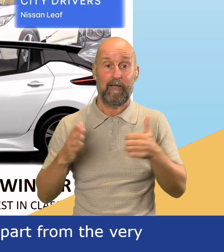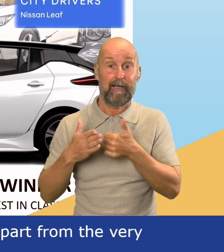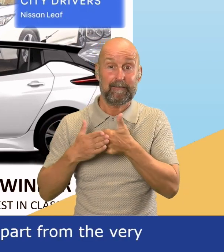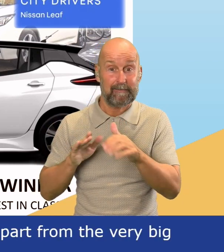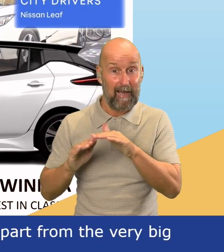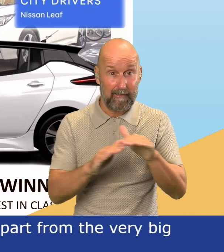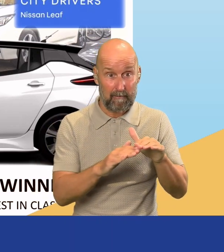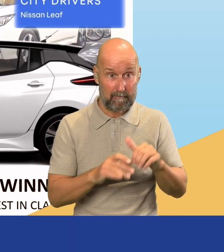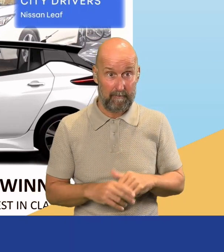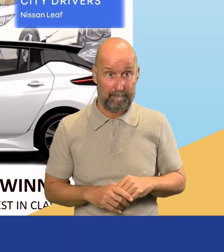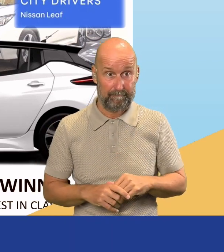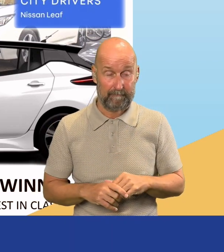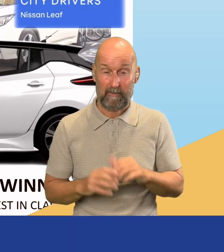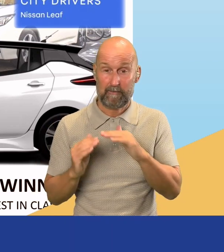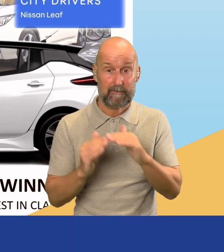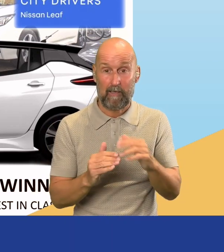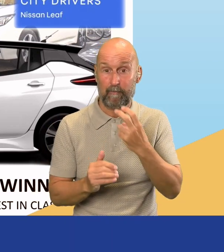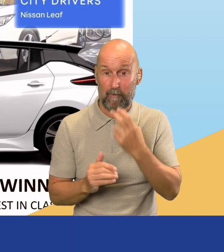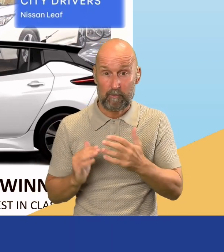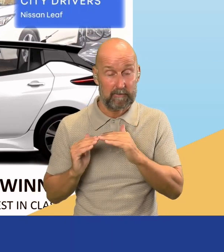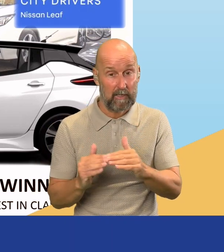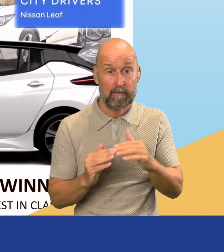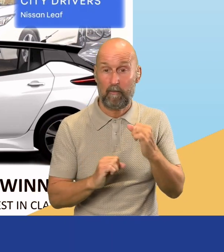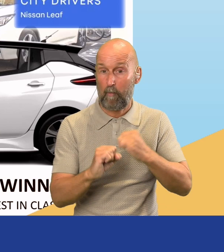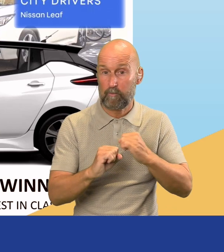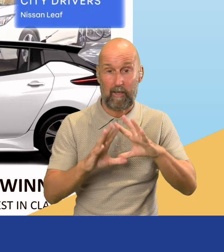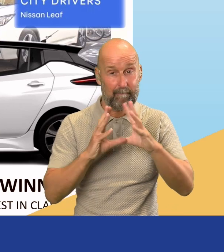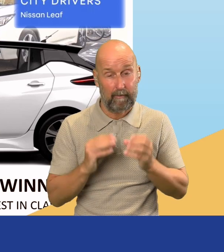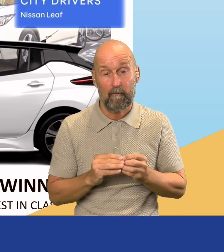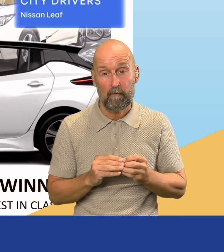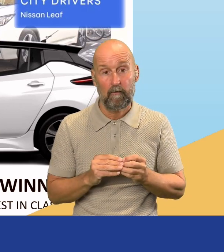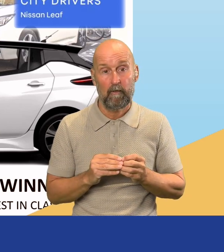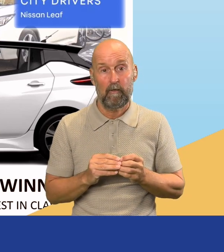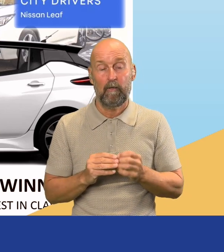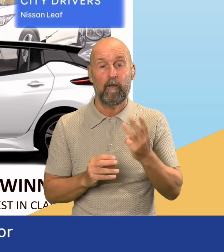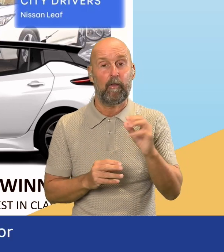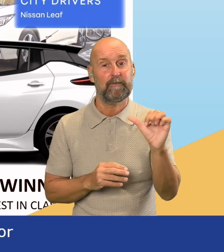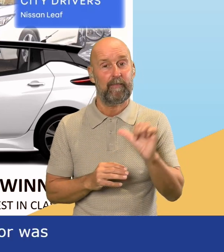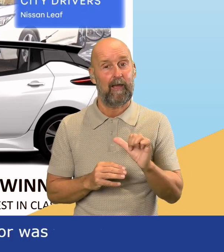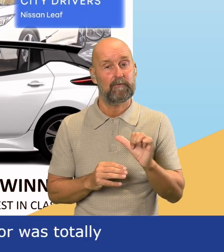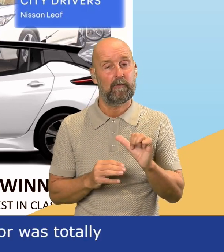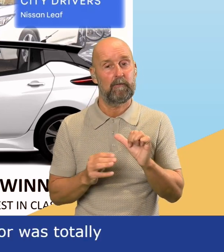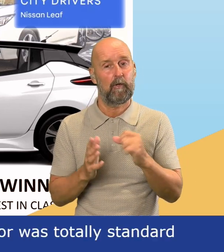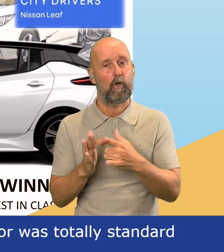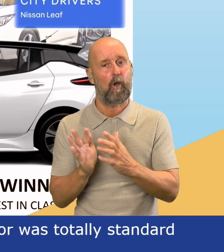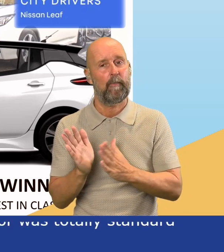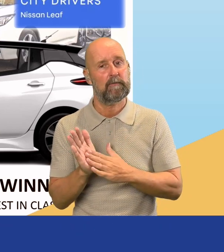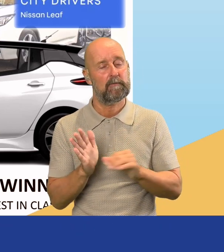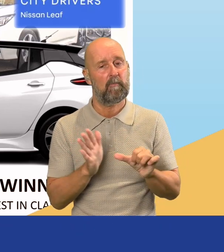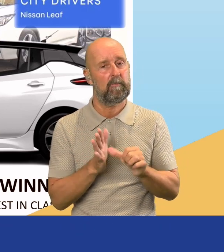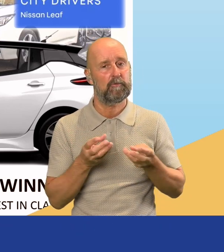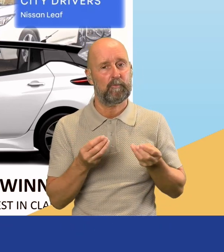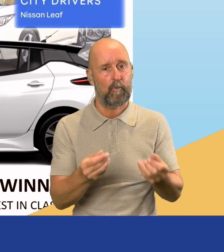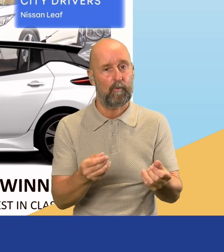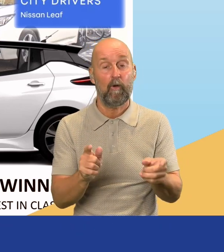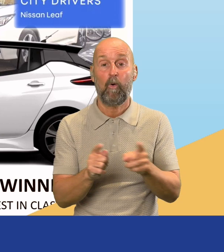ran standard motors. It ran a standard battery. The interior was totally standard as well. 30,000 kilometers, no problem. We've also sold, as I